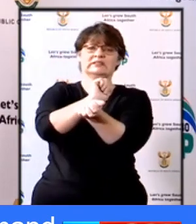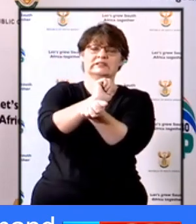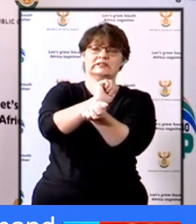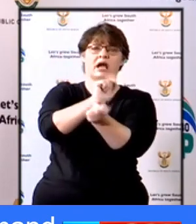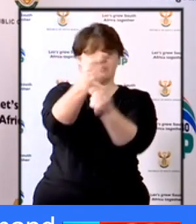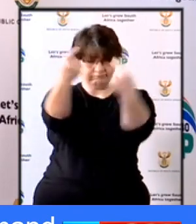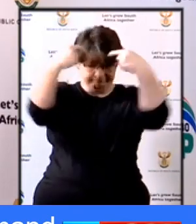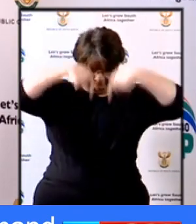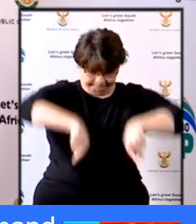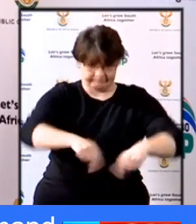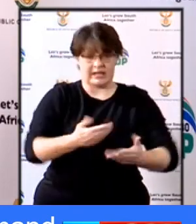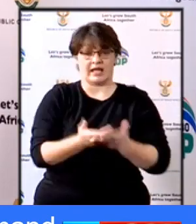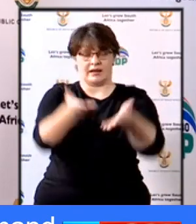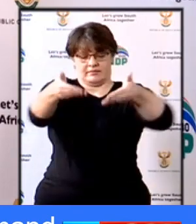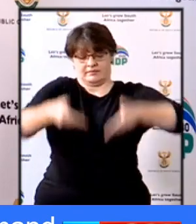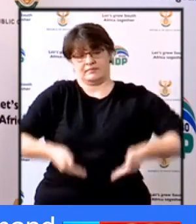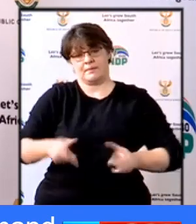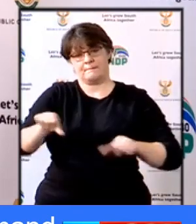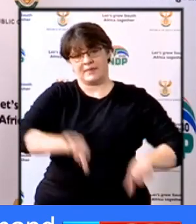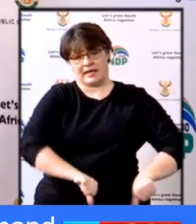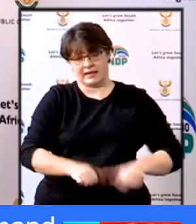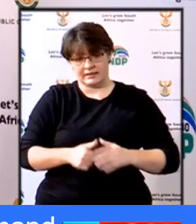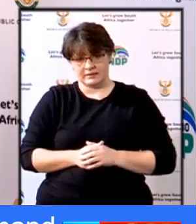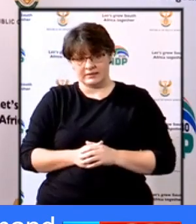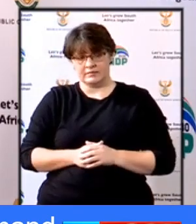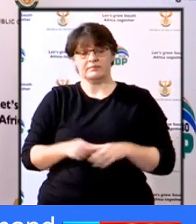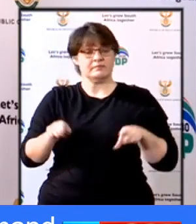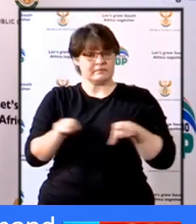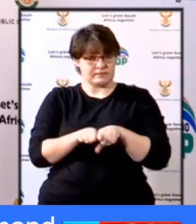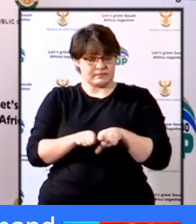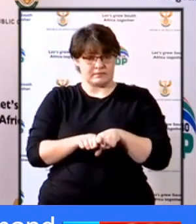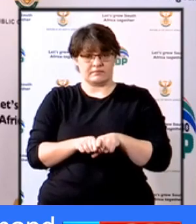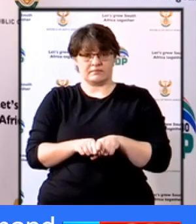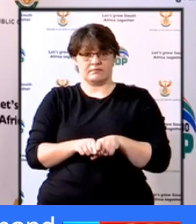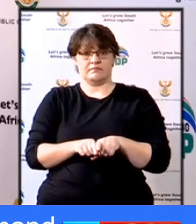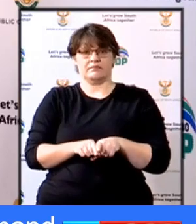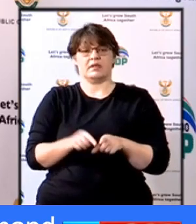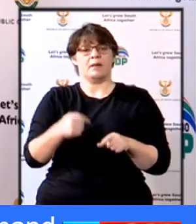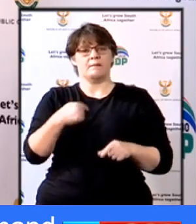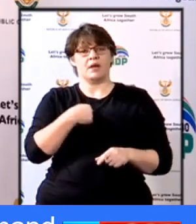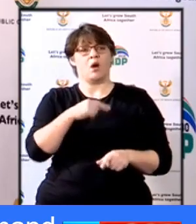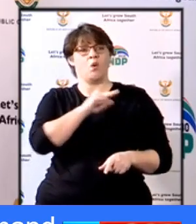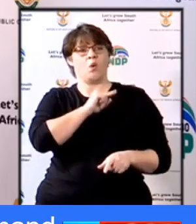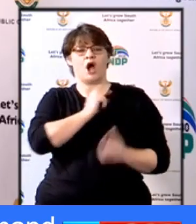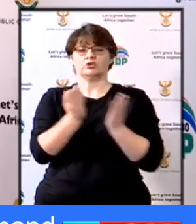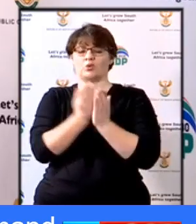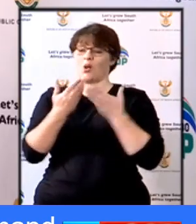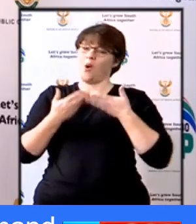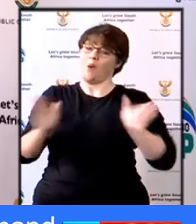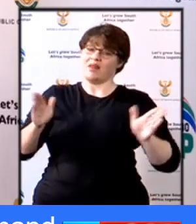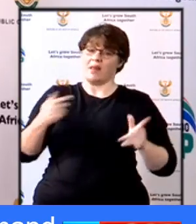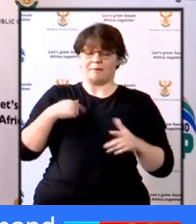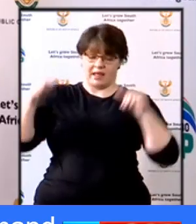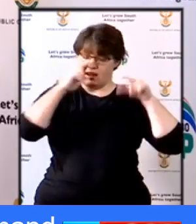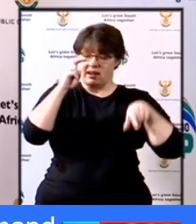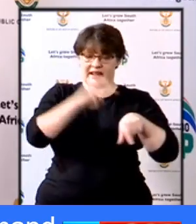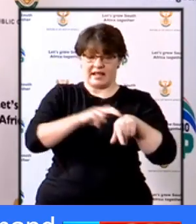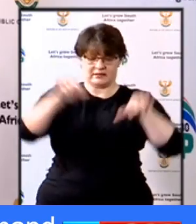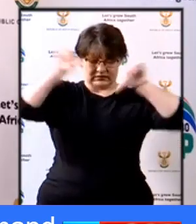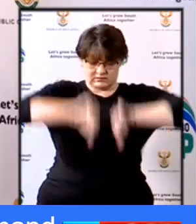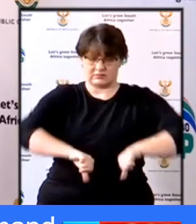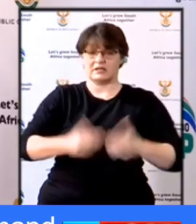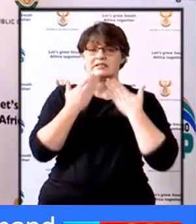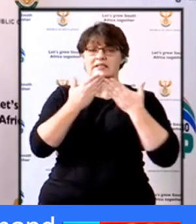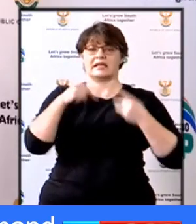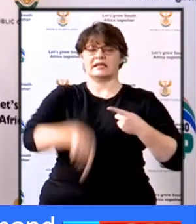country, and also those who may be coming back to study as the schools open, or coming